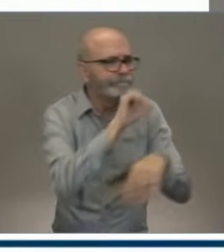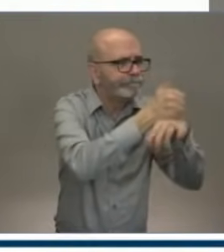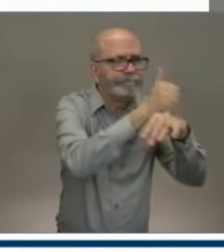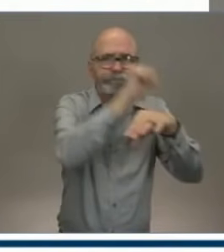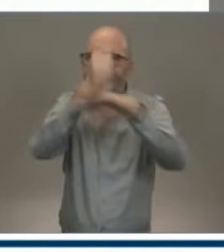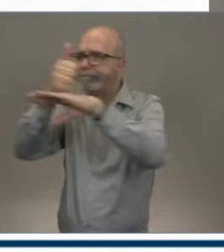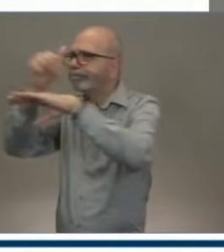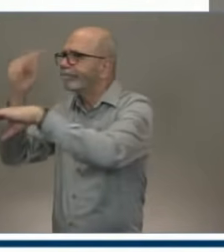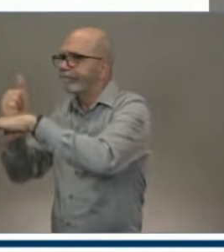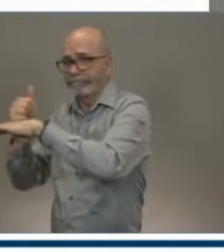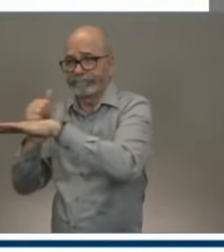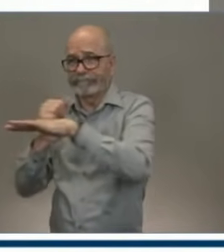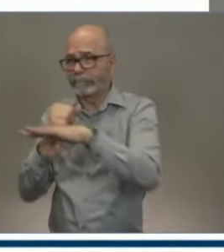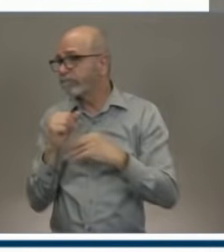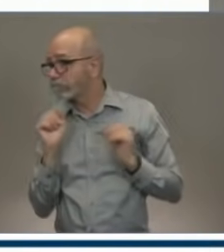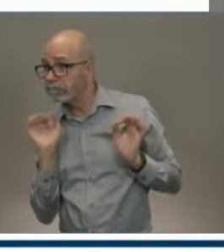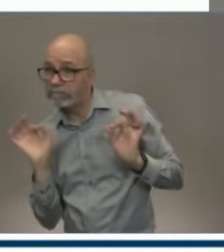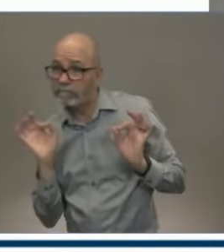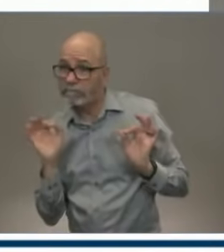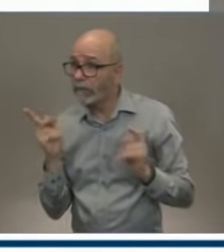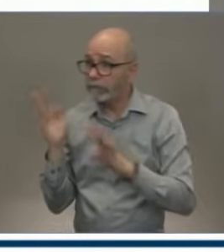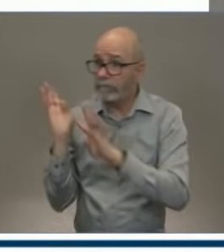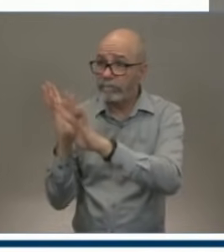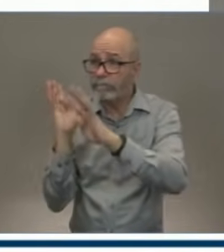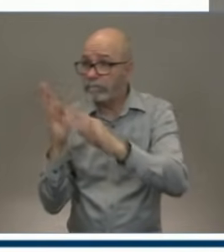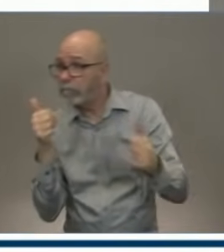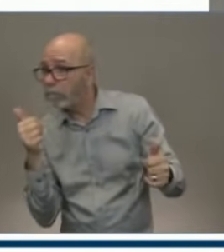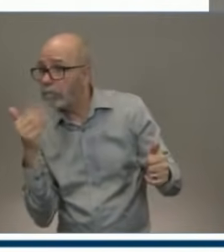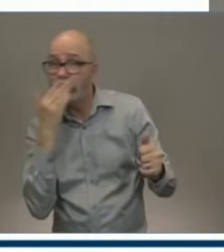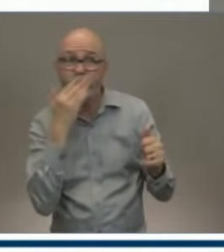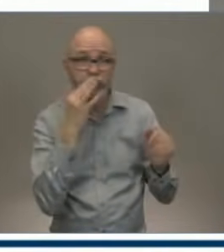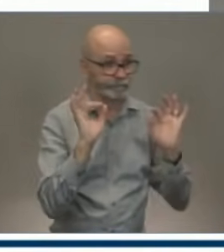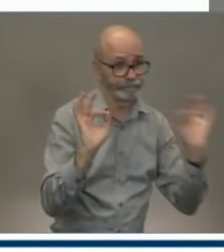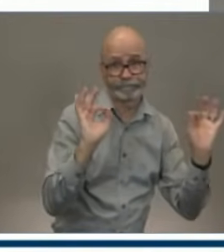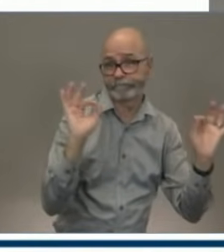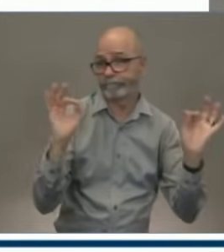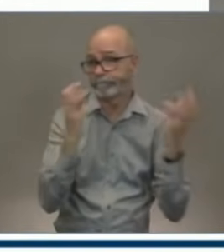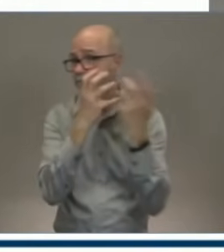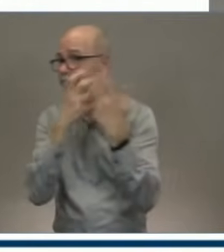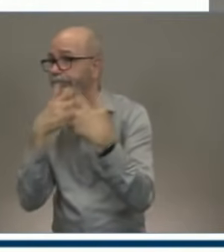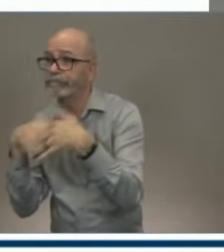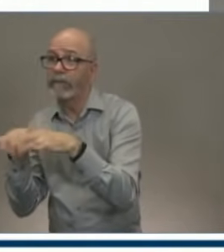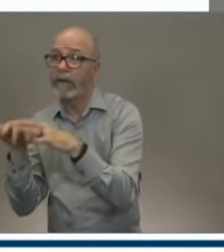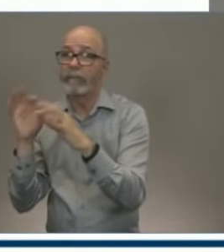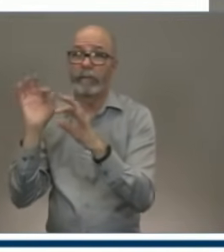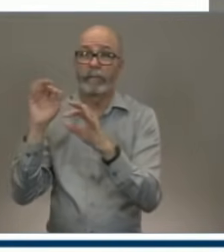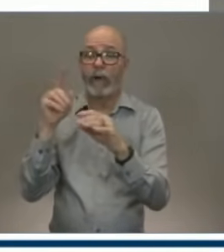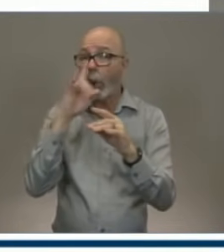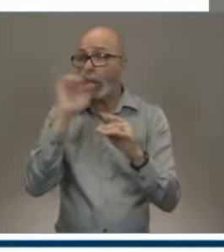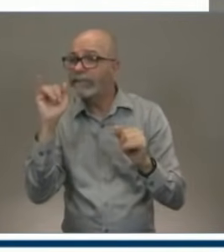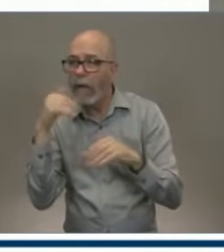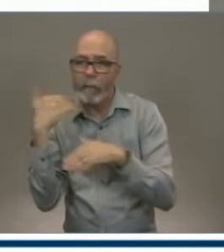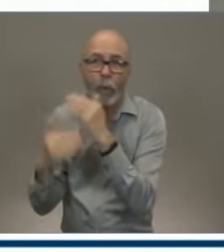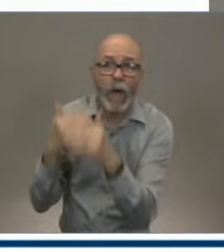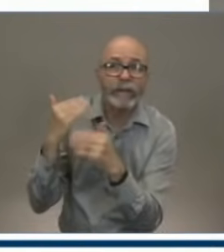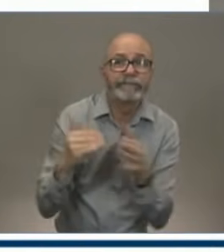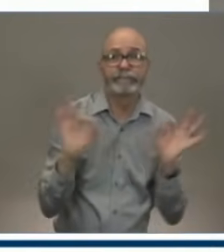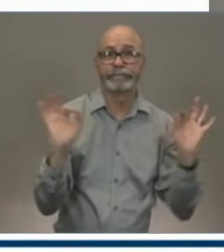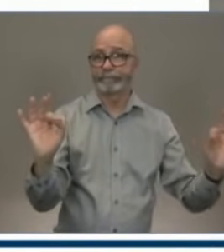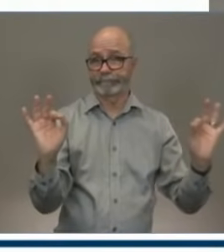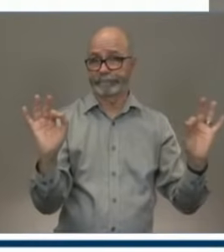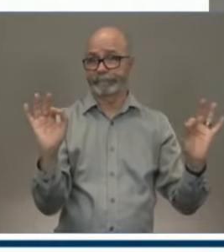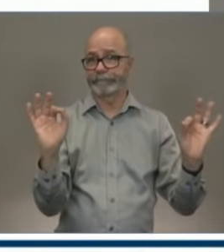of that will happen in a modest way in phase 1. But overall, what I want all Nova Scotians to hear is